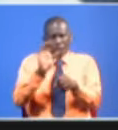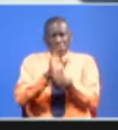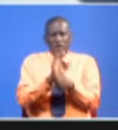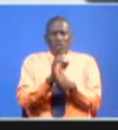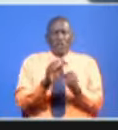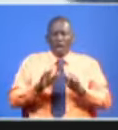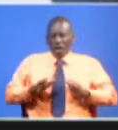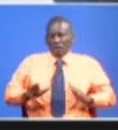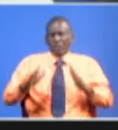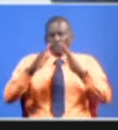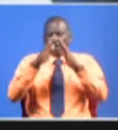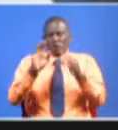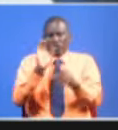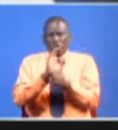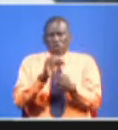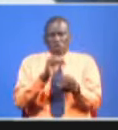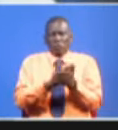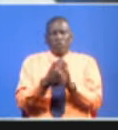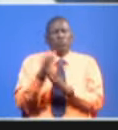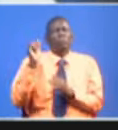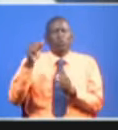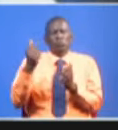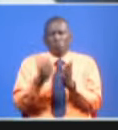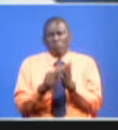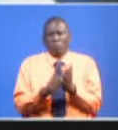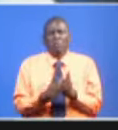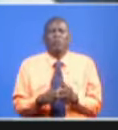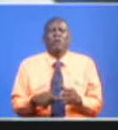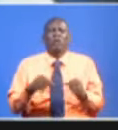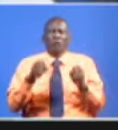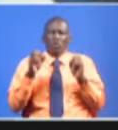without political rhetoric. All right. Reuben Kigame, leader, Jengam Kenya